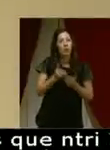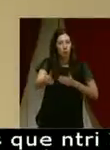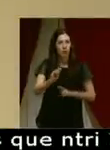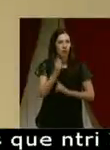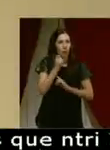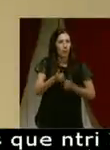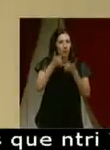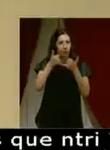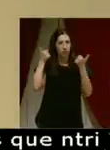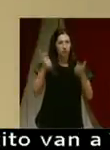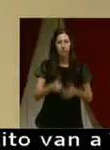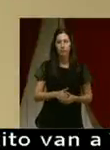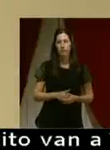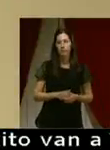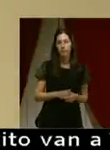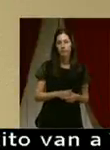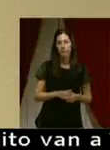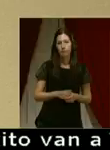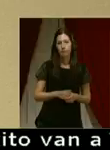our creations, become a business,